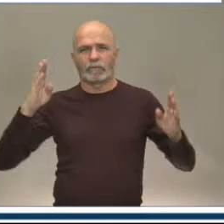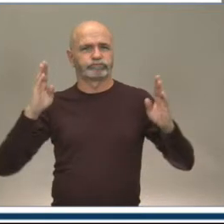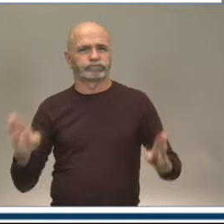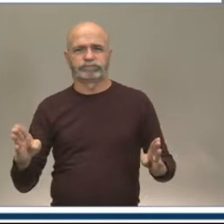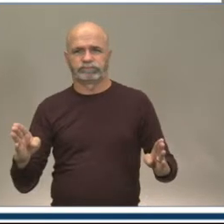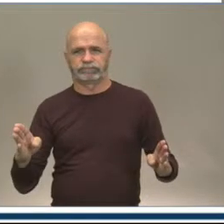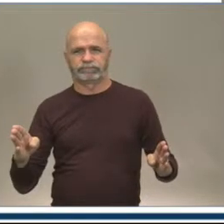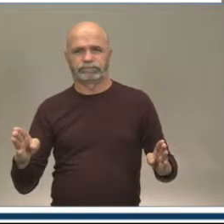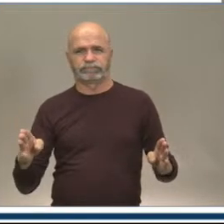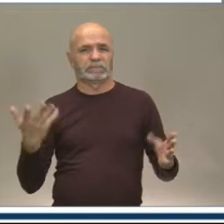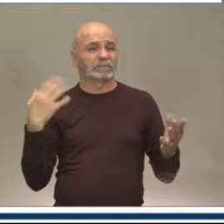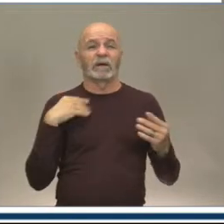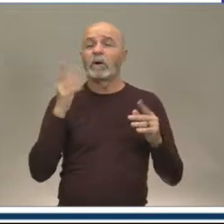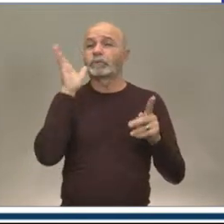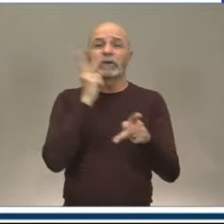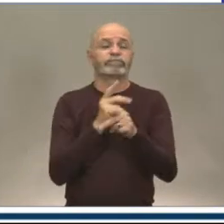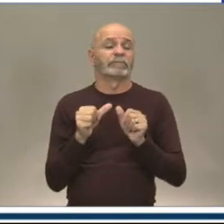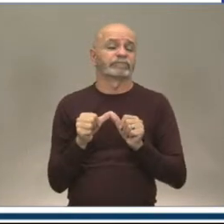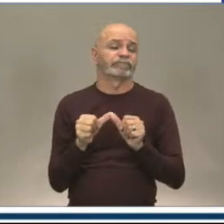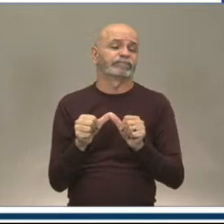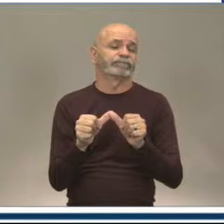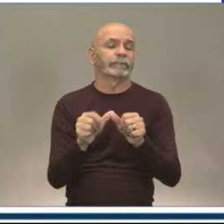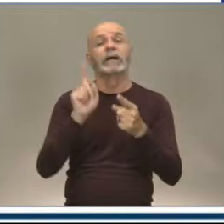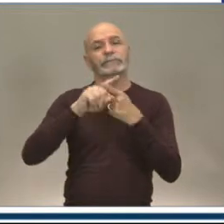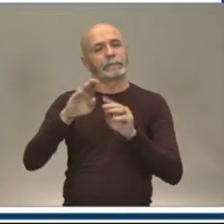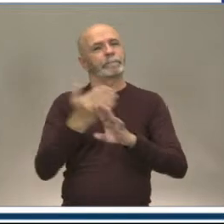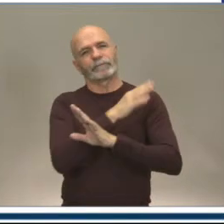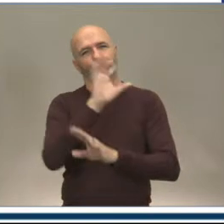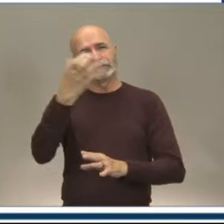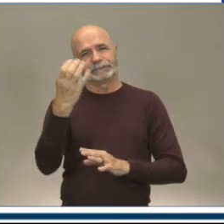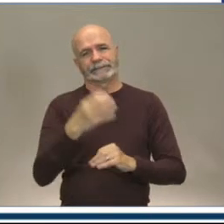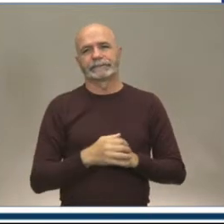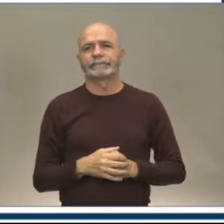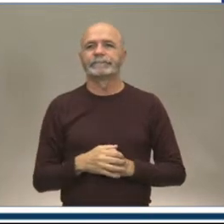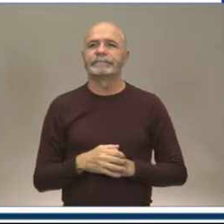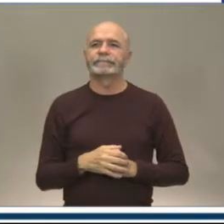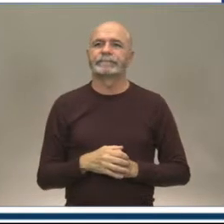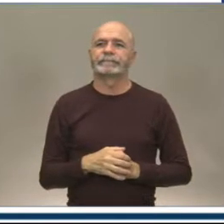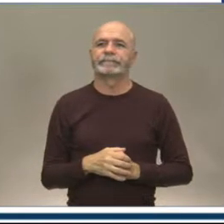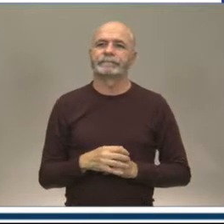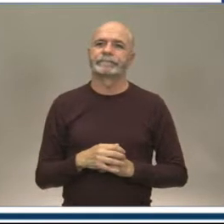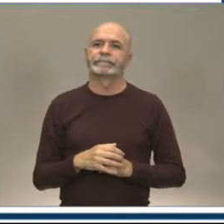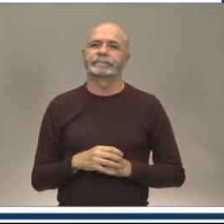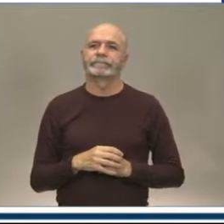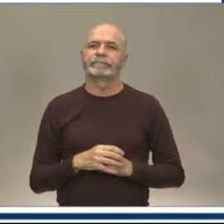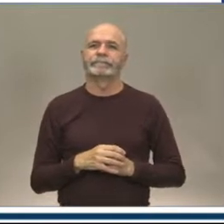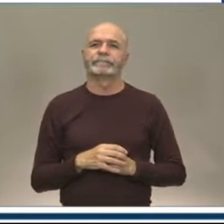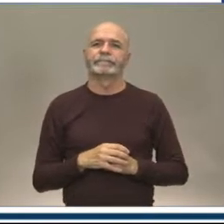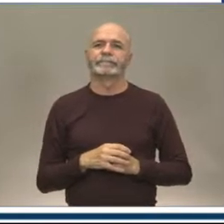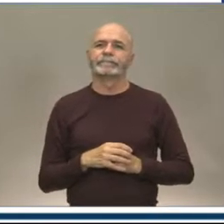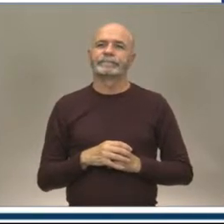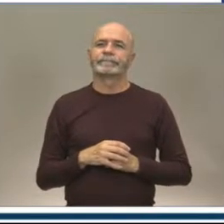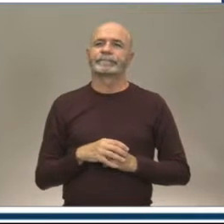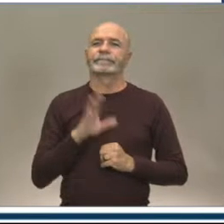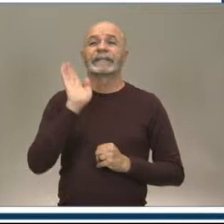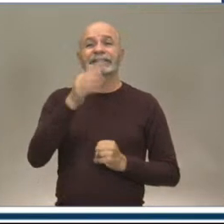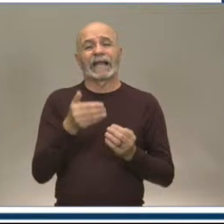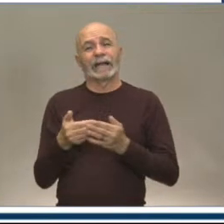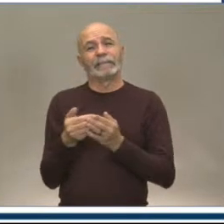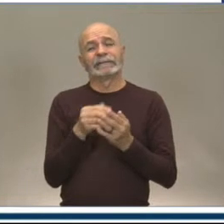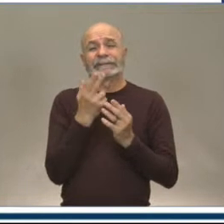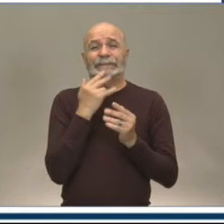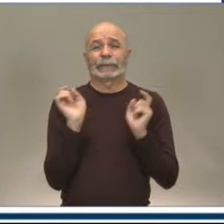weeks before Christmas. And how far are we away from vaccinating people who are newborns to 4 years